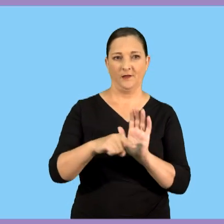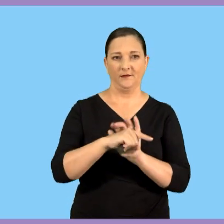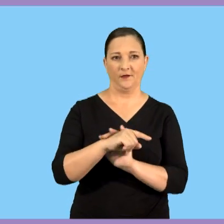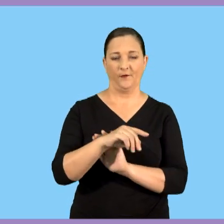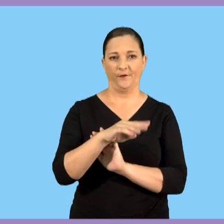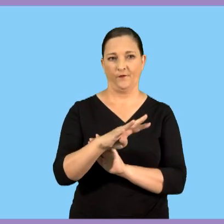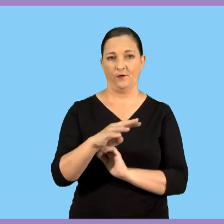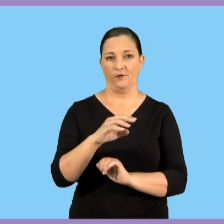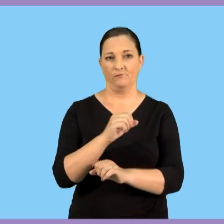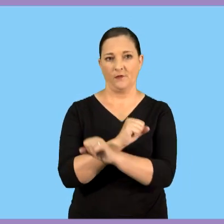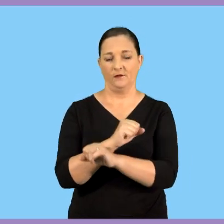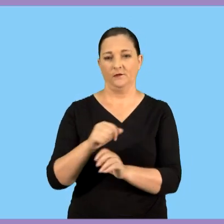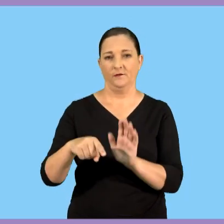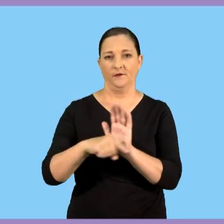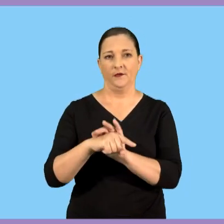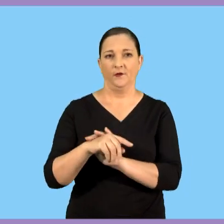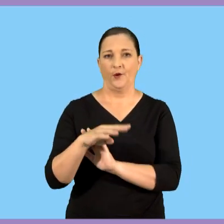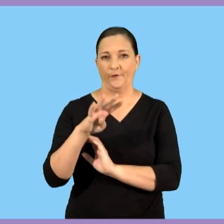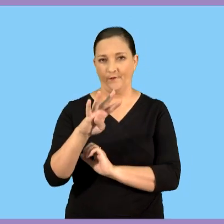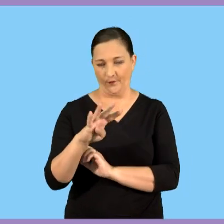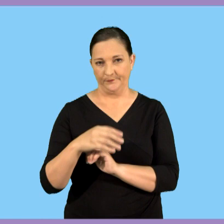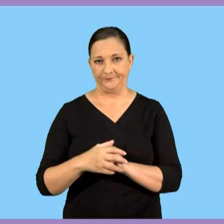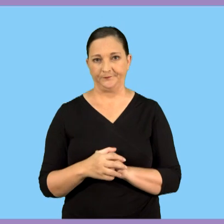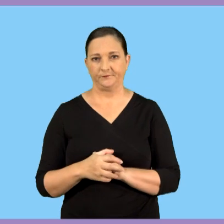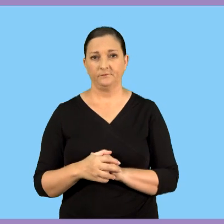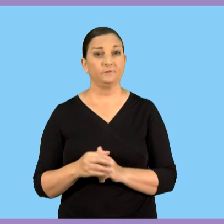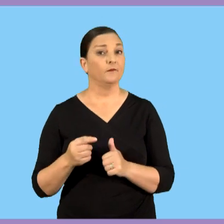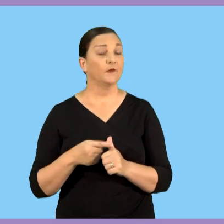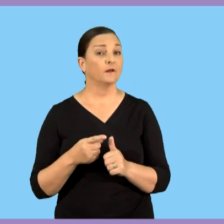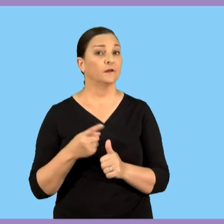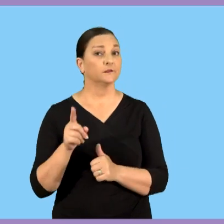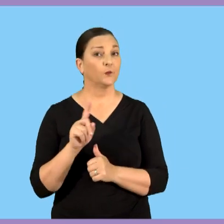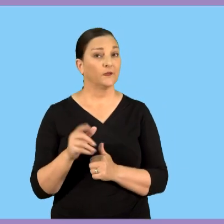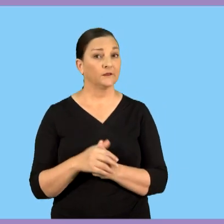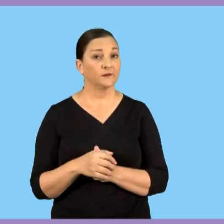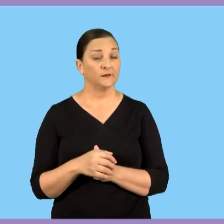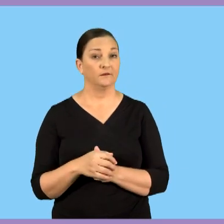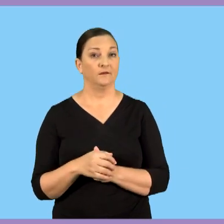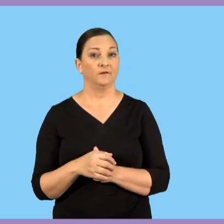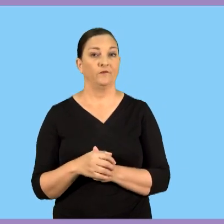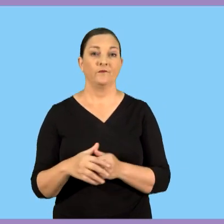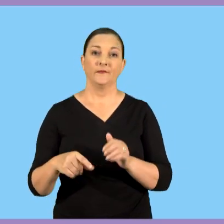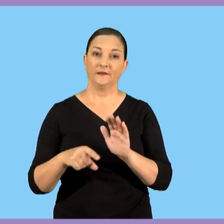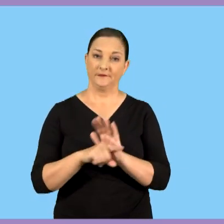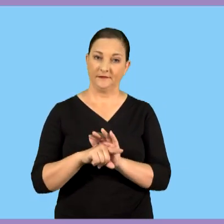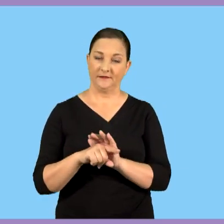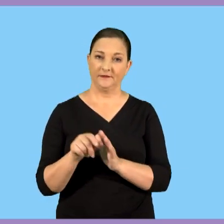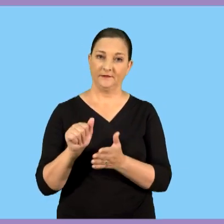4 multiplied by a negative 4. And the answer there is going to be a